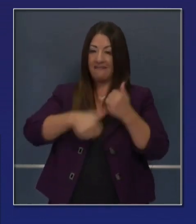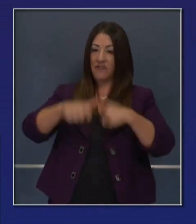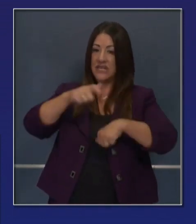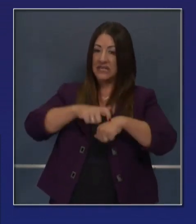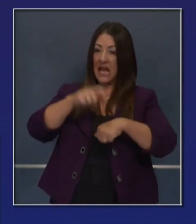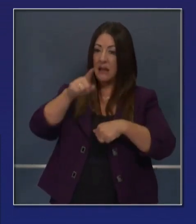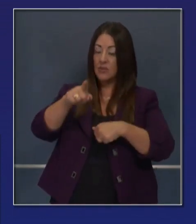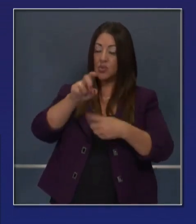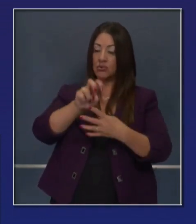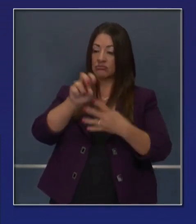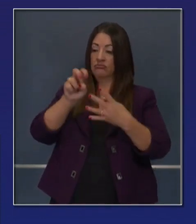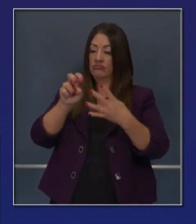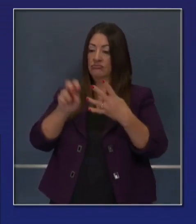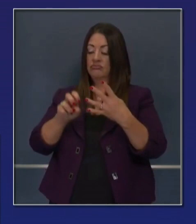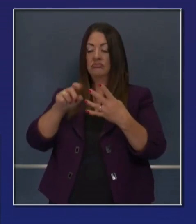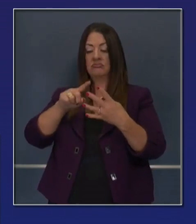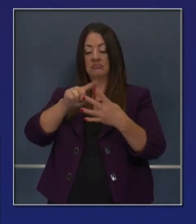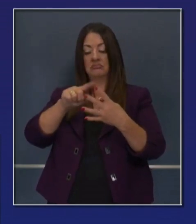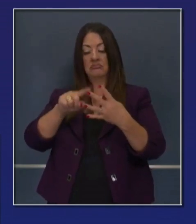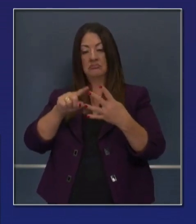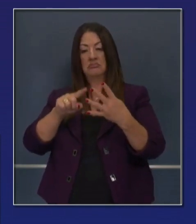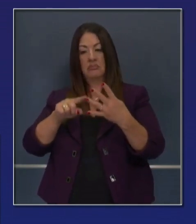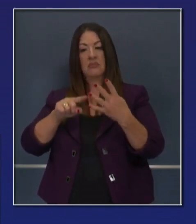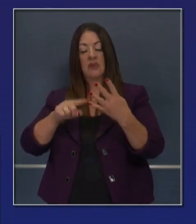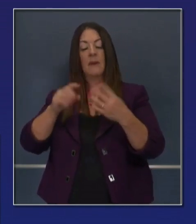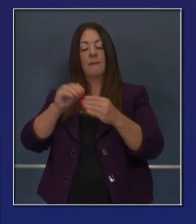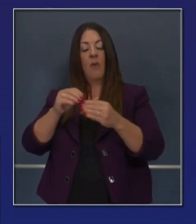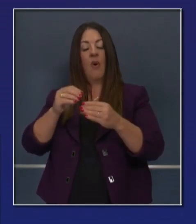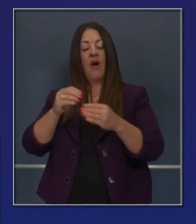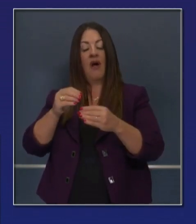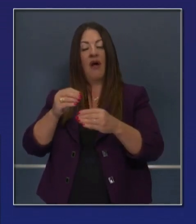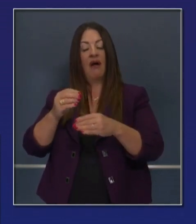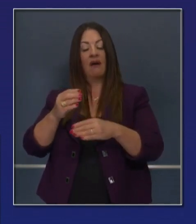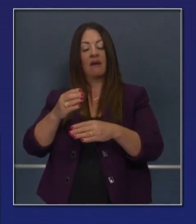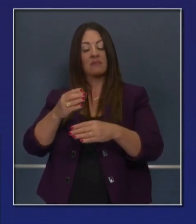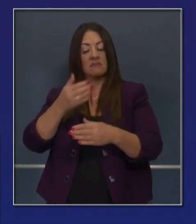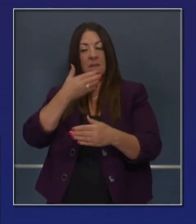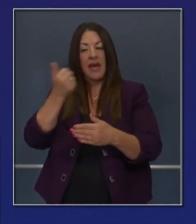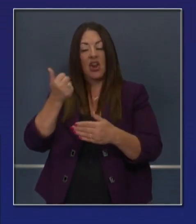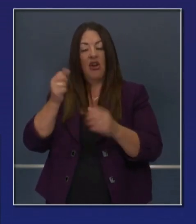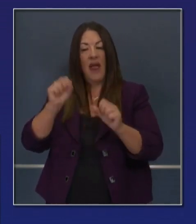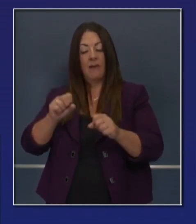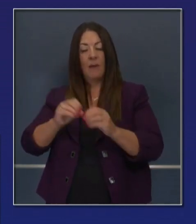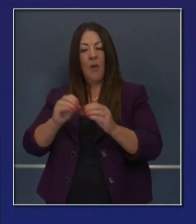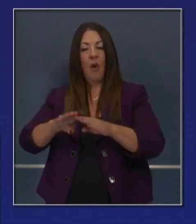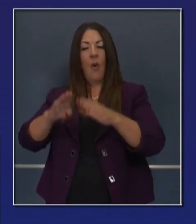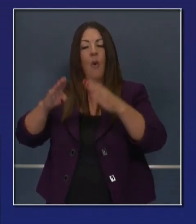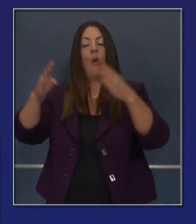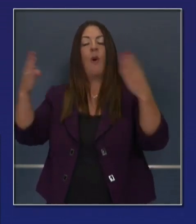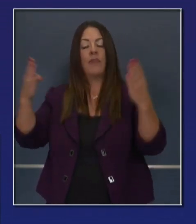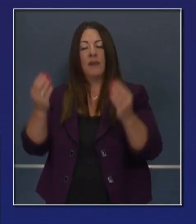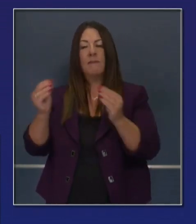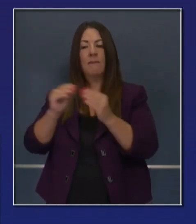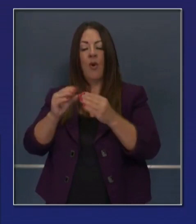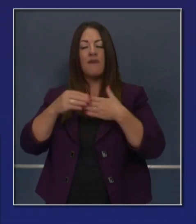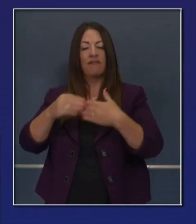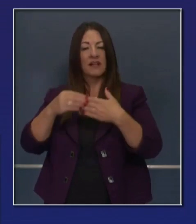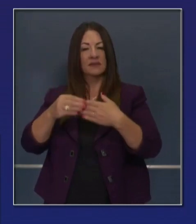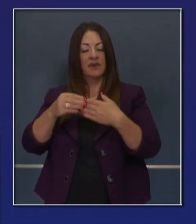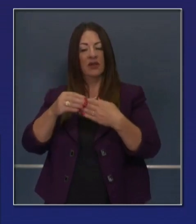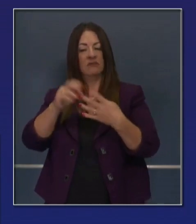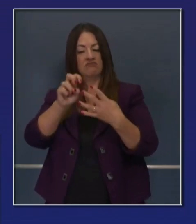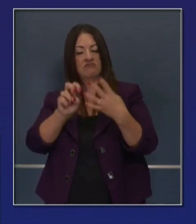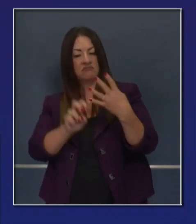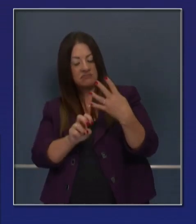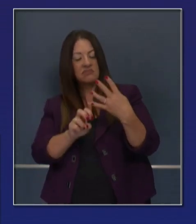by industry, sector by sector guidelines, allowing more capacity, more ability for people to move into these